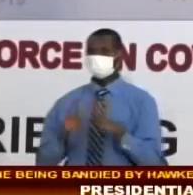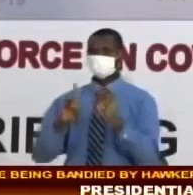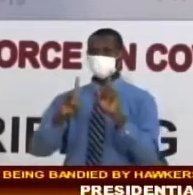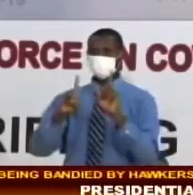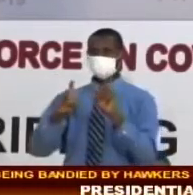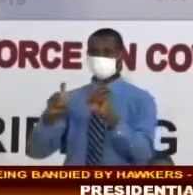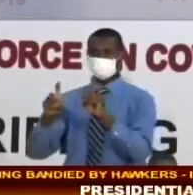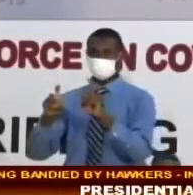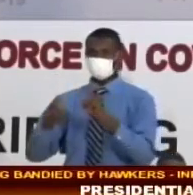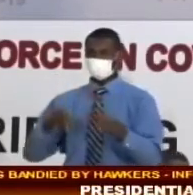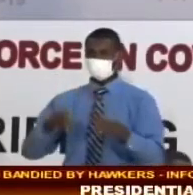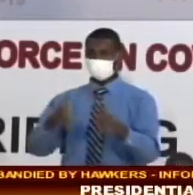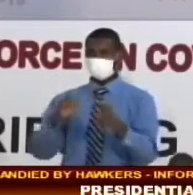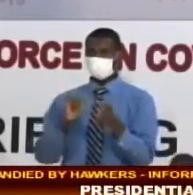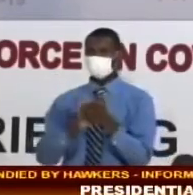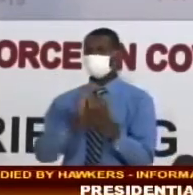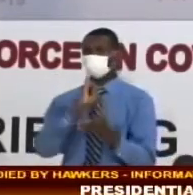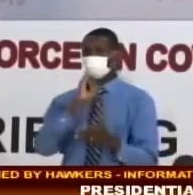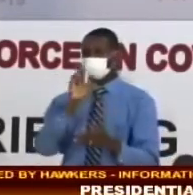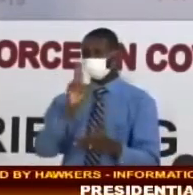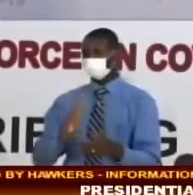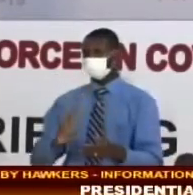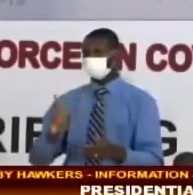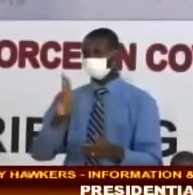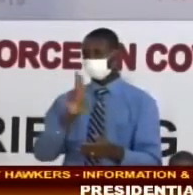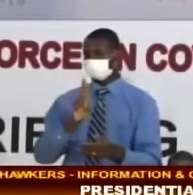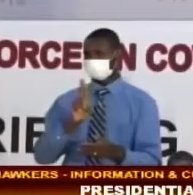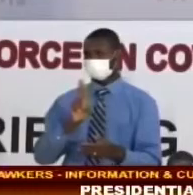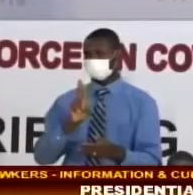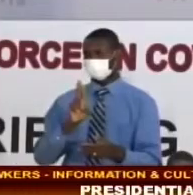testing method that we use